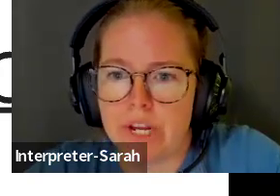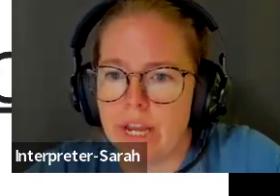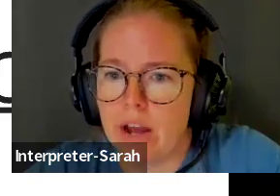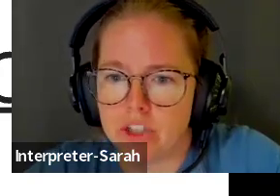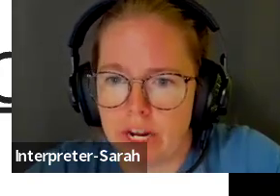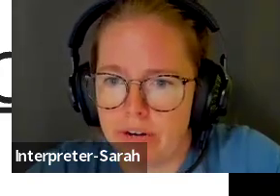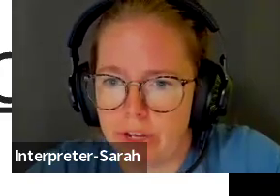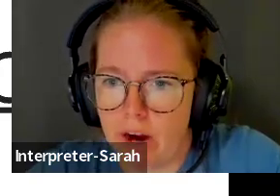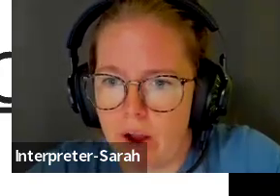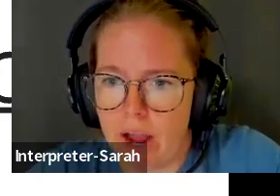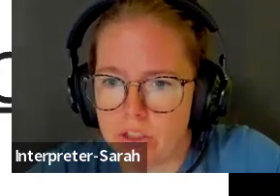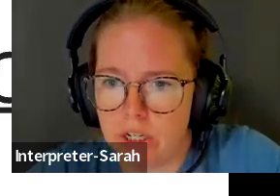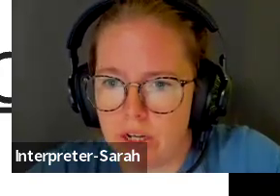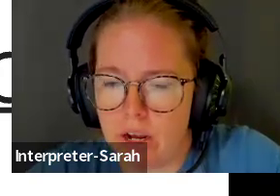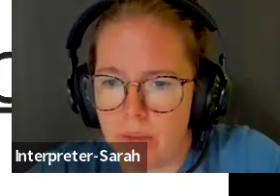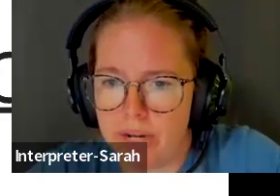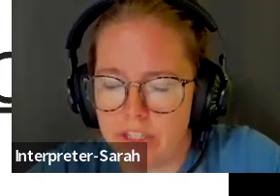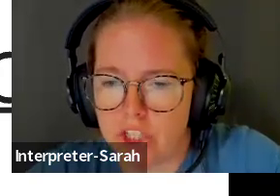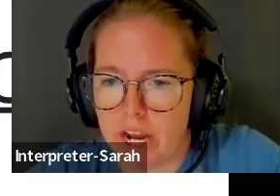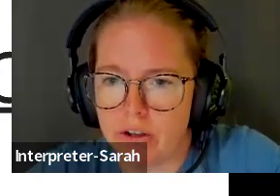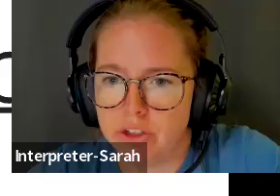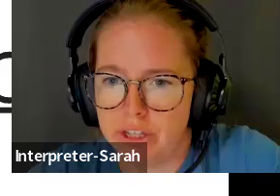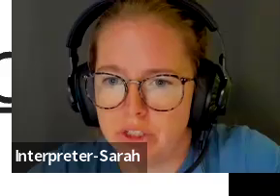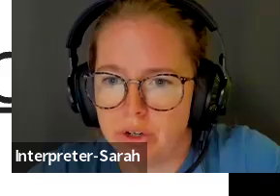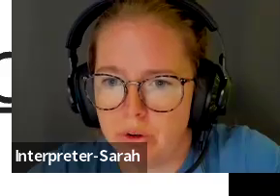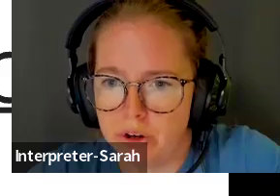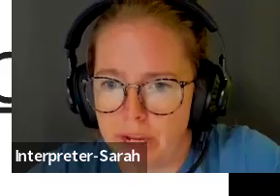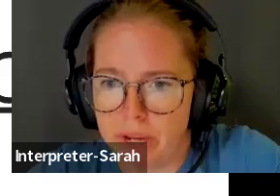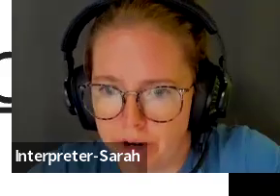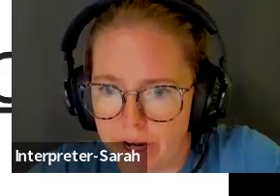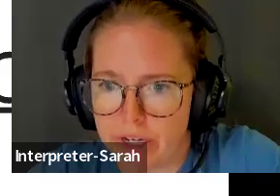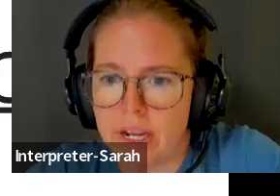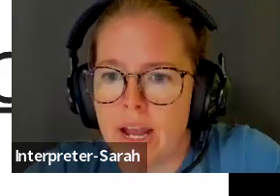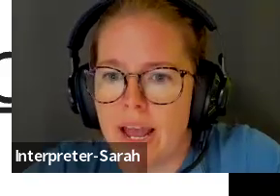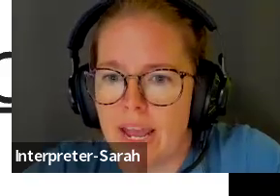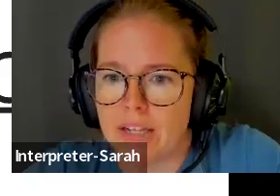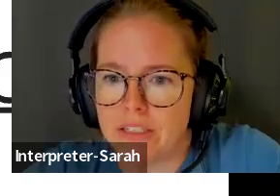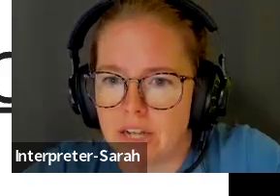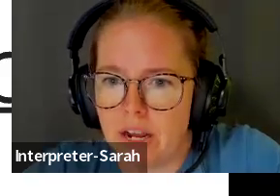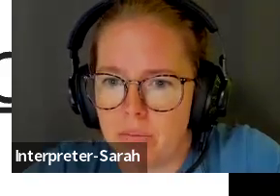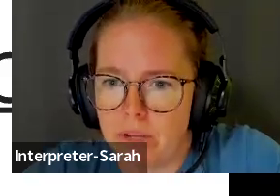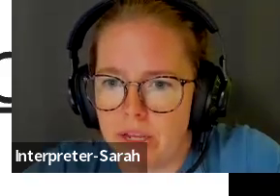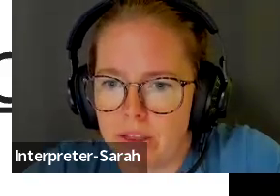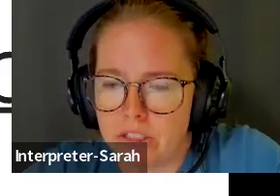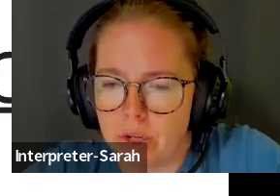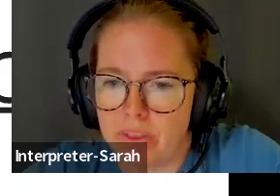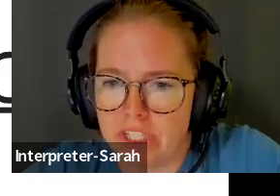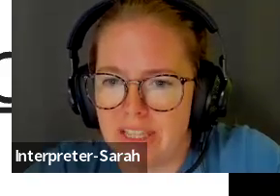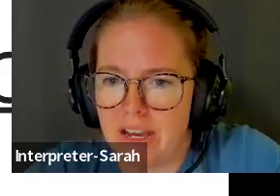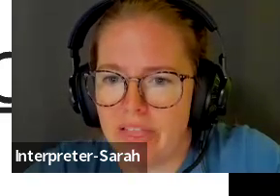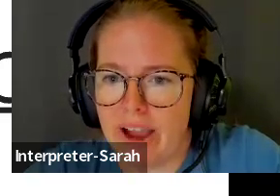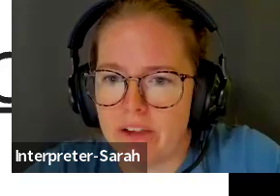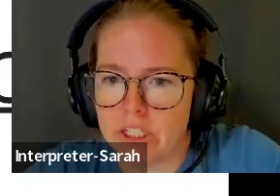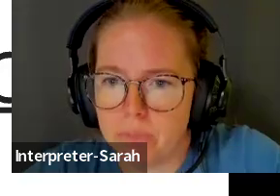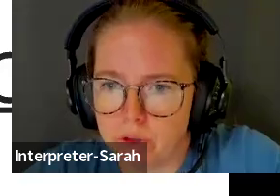parents are freaking out and trying to figure out how to accommodate this child during this critical learning period. And so